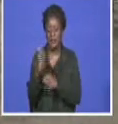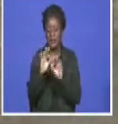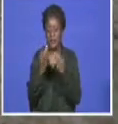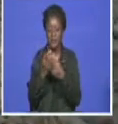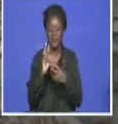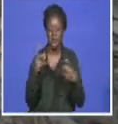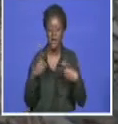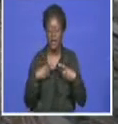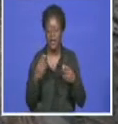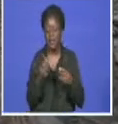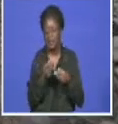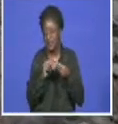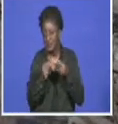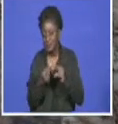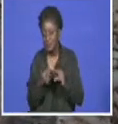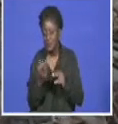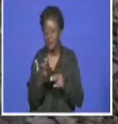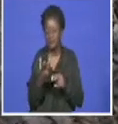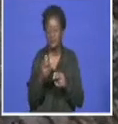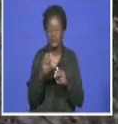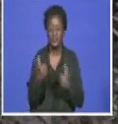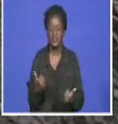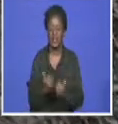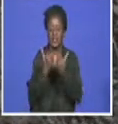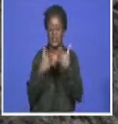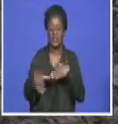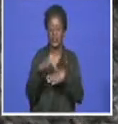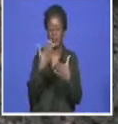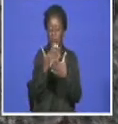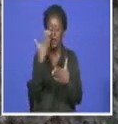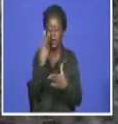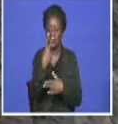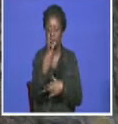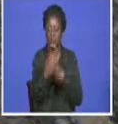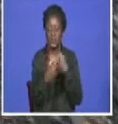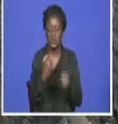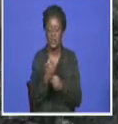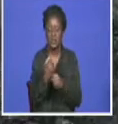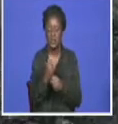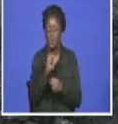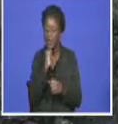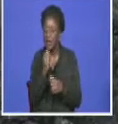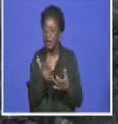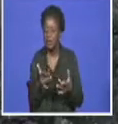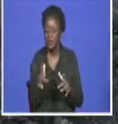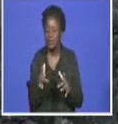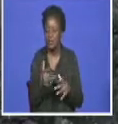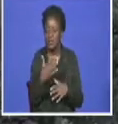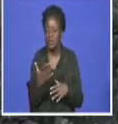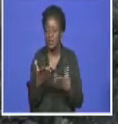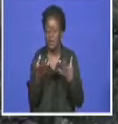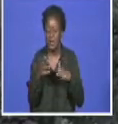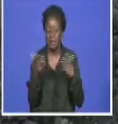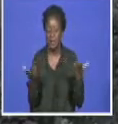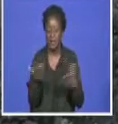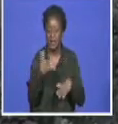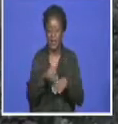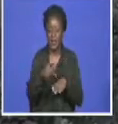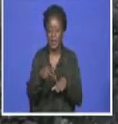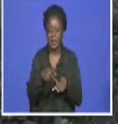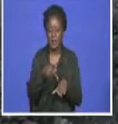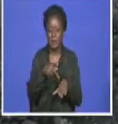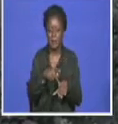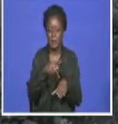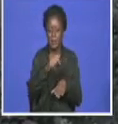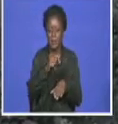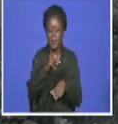of challenges over the last 2 years. We've had unfortunate incidences that have happened here at Portiski that affected the flow